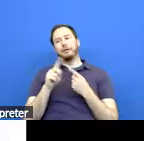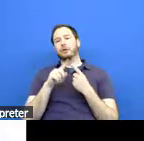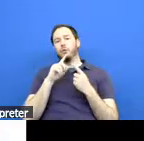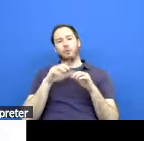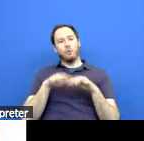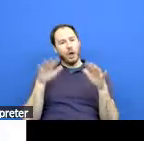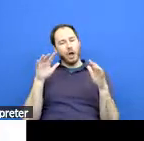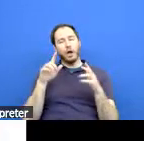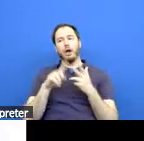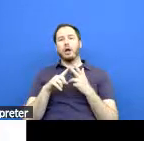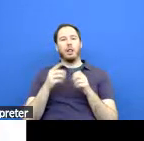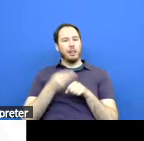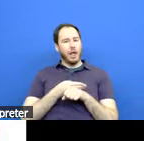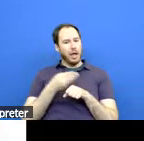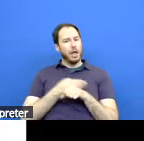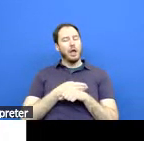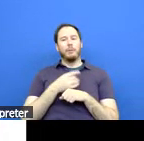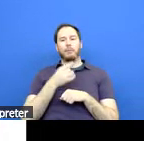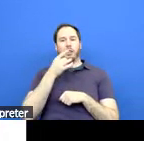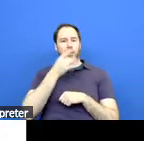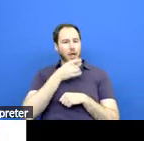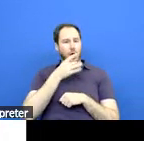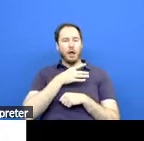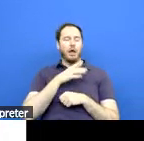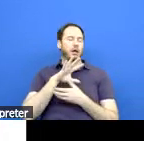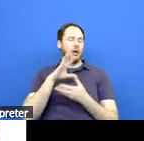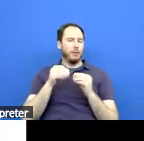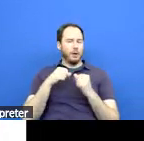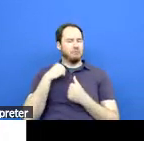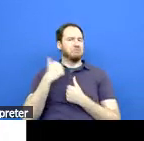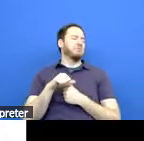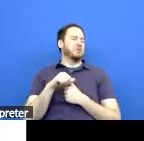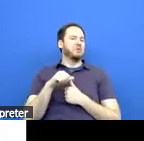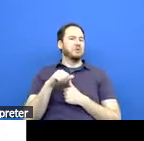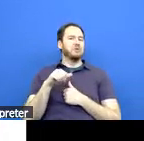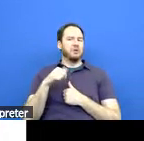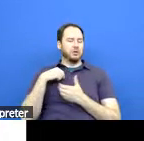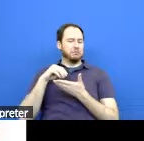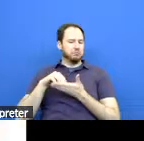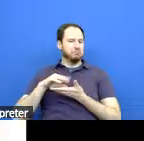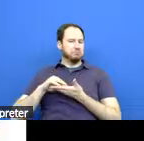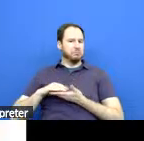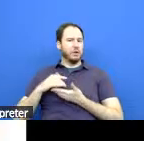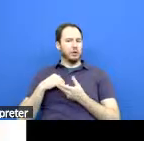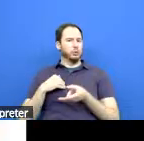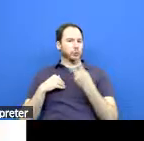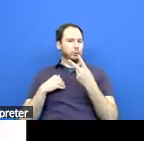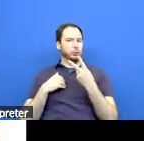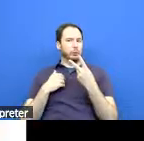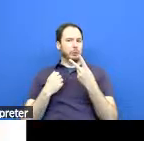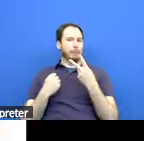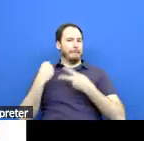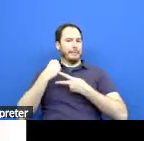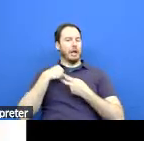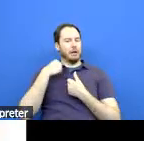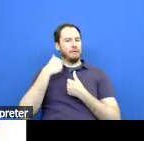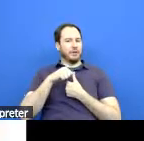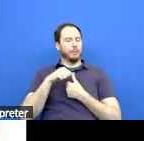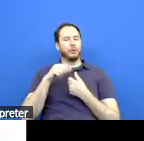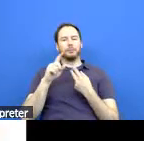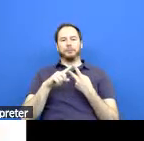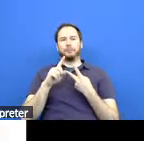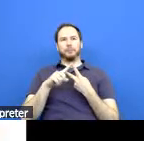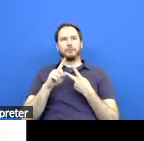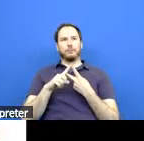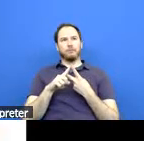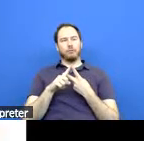landscaping, all those issues. But as I remember, I took detailed notes. There were 2 main issues in my mind. The first issue